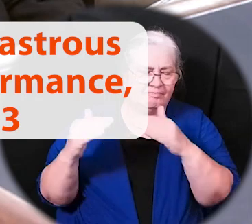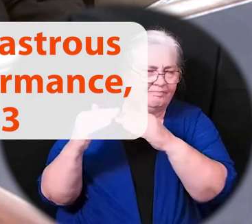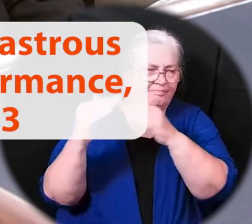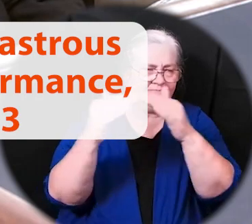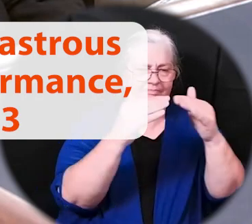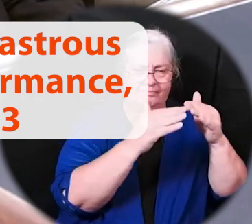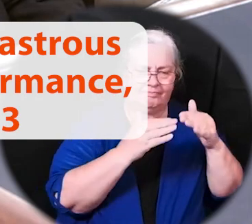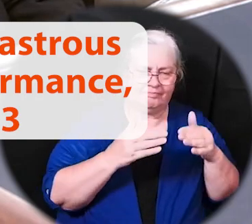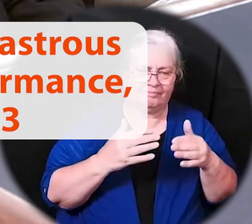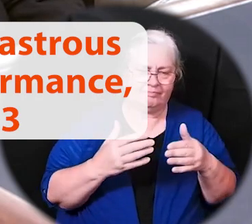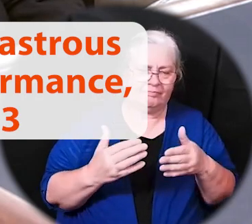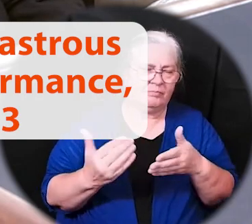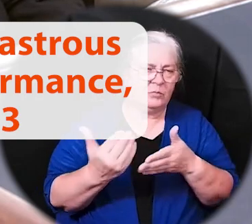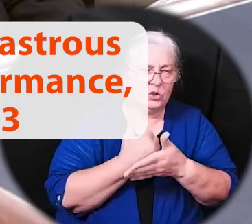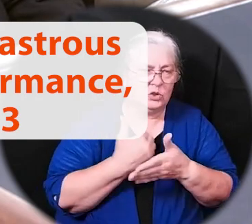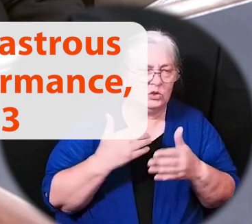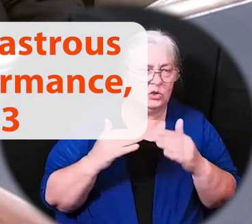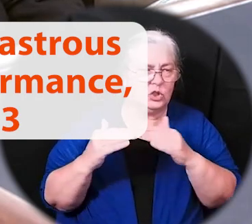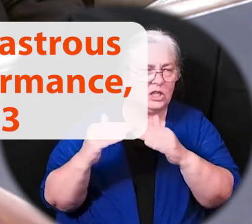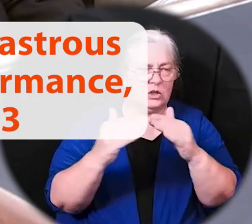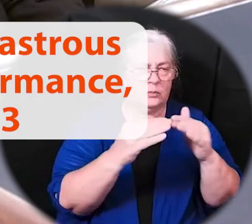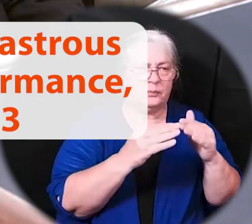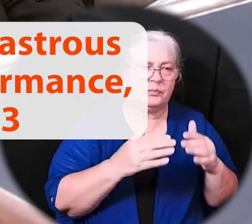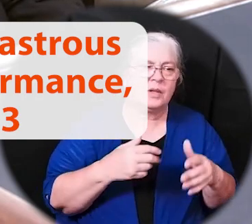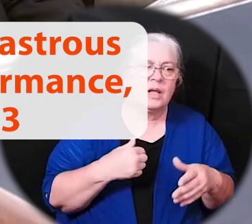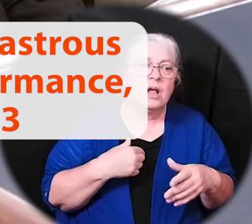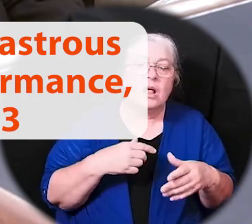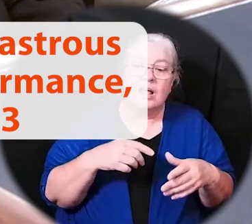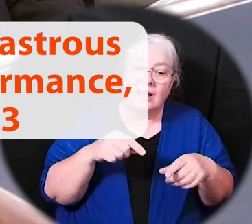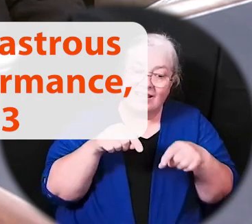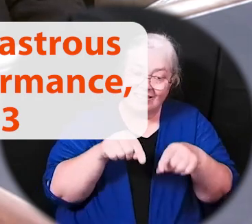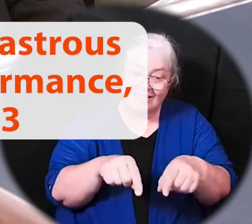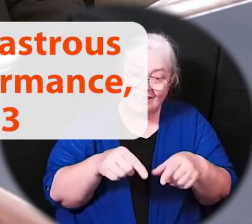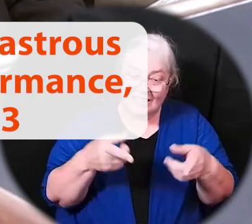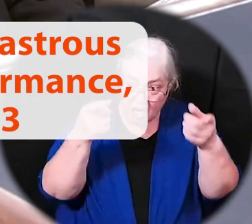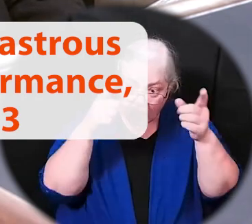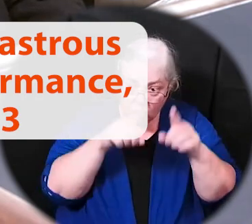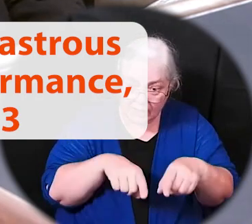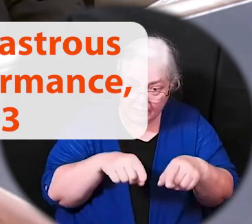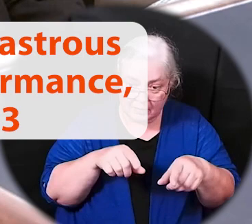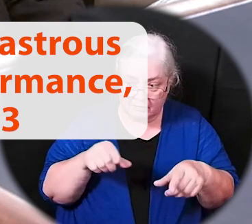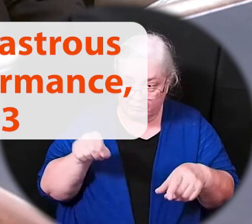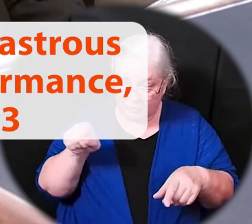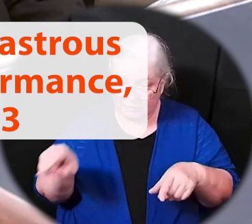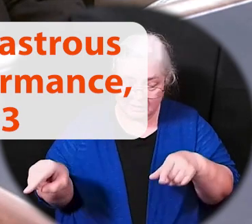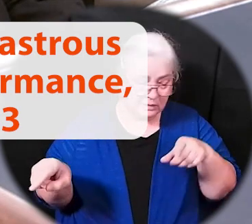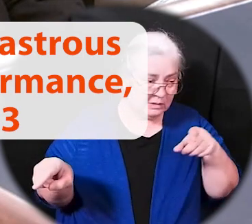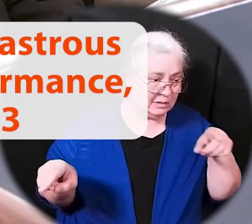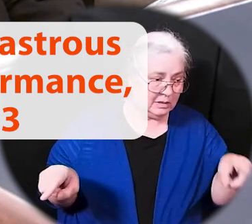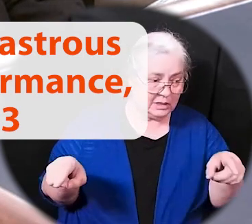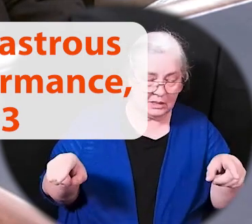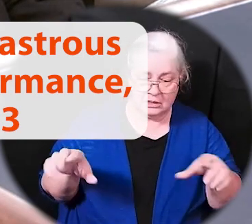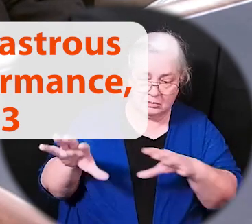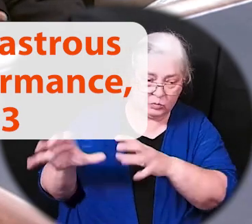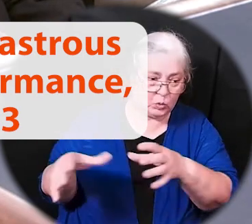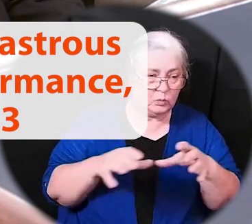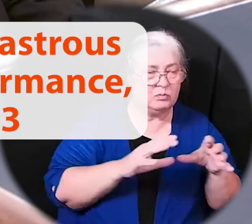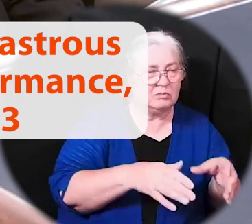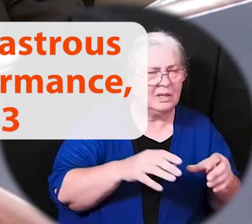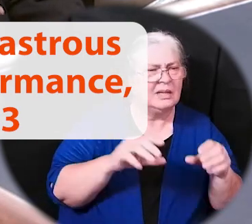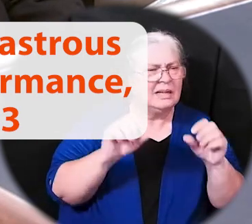have potentially huge impacts for the economy. According to NBC News polling, 37% of registered voters,